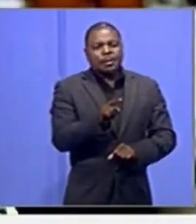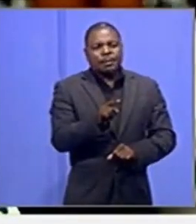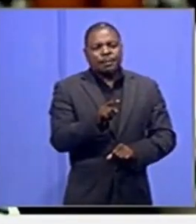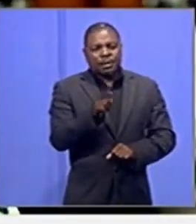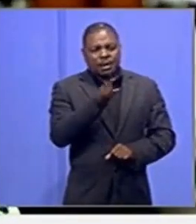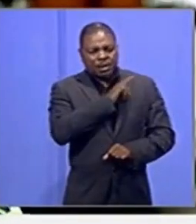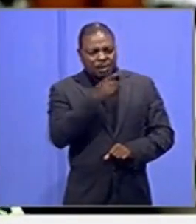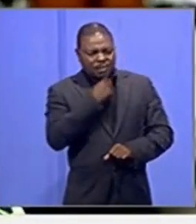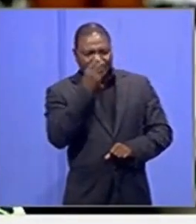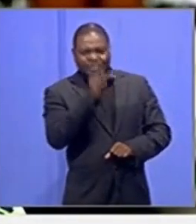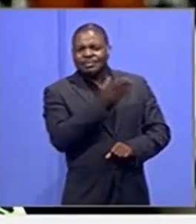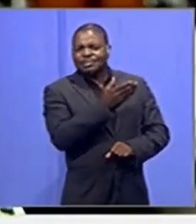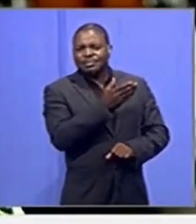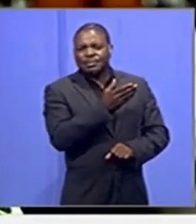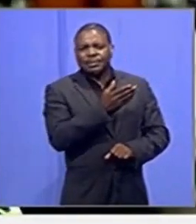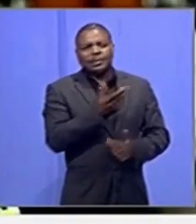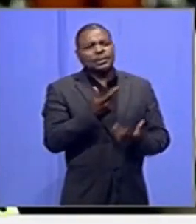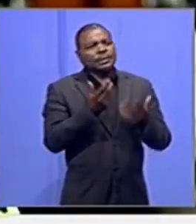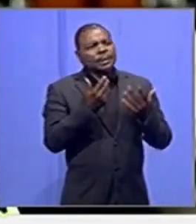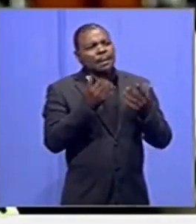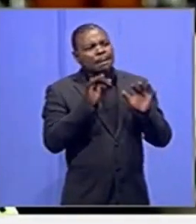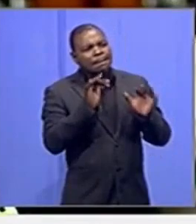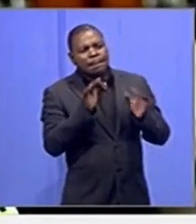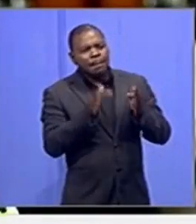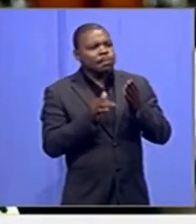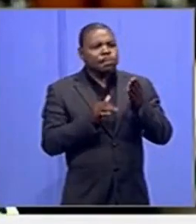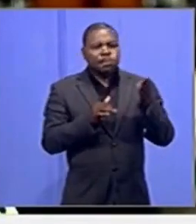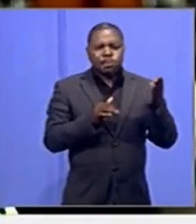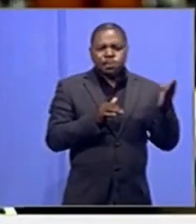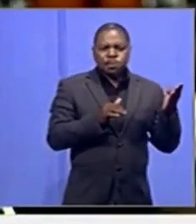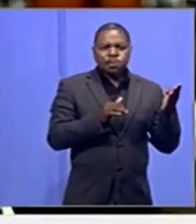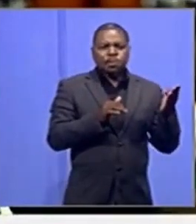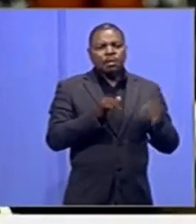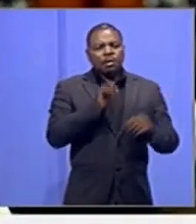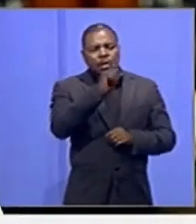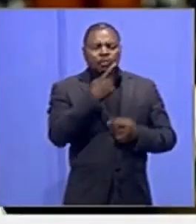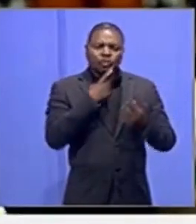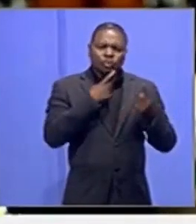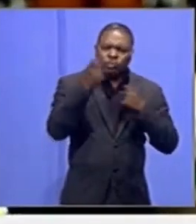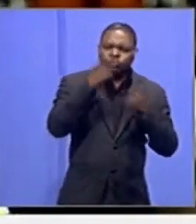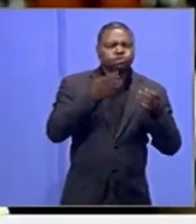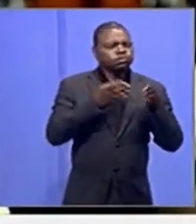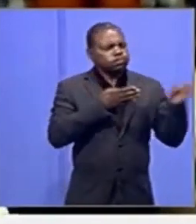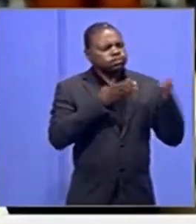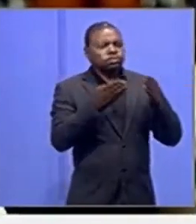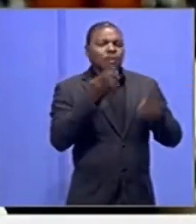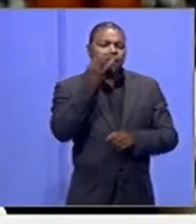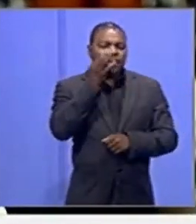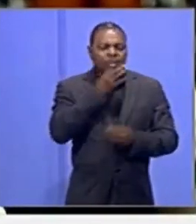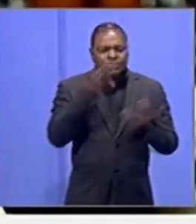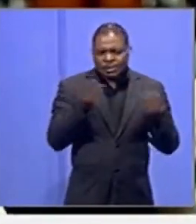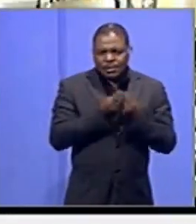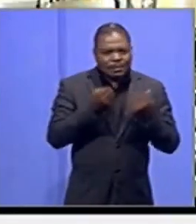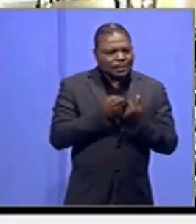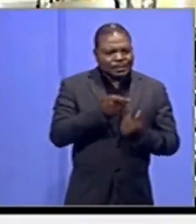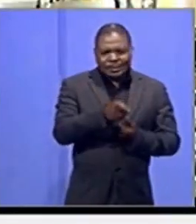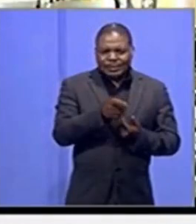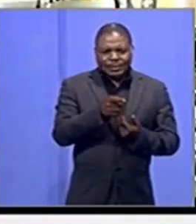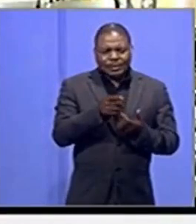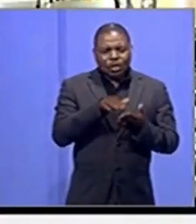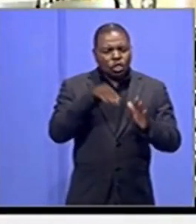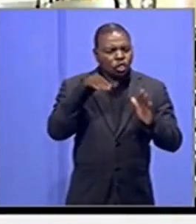seeing, of course, that people are raising their voices to say something is getting